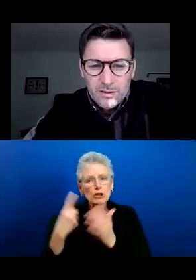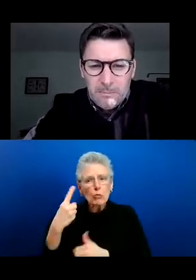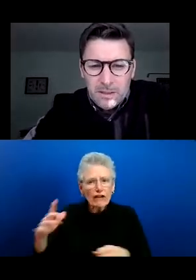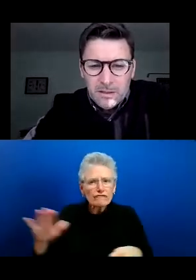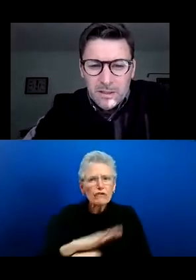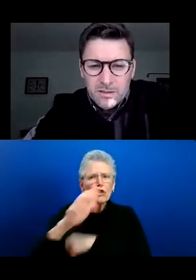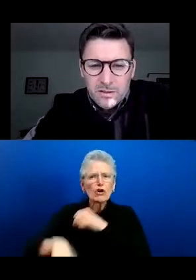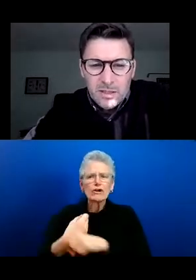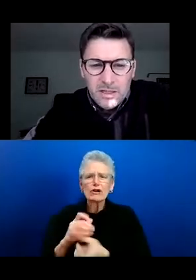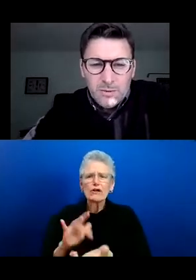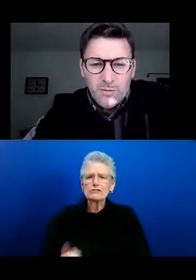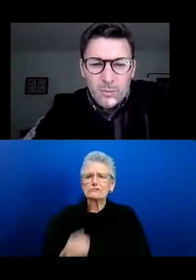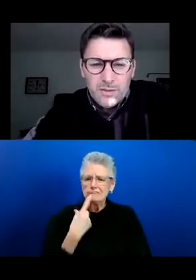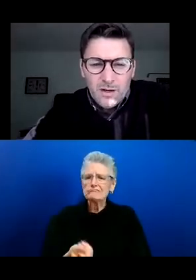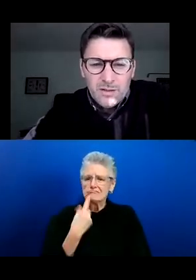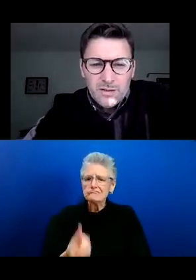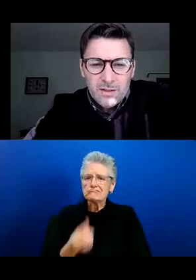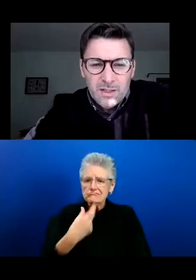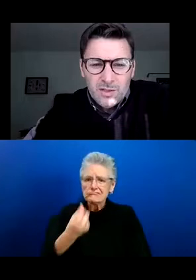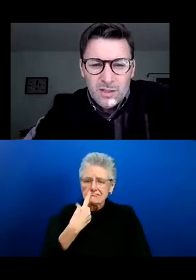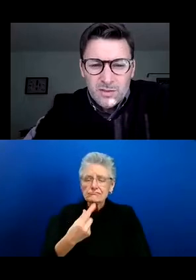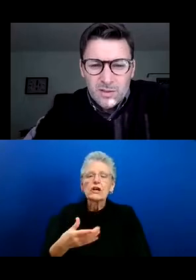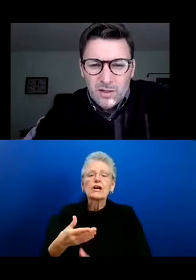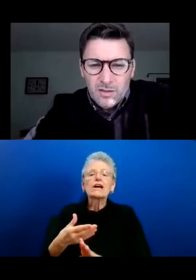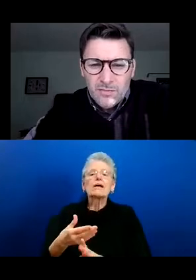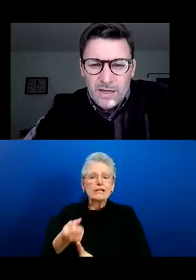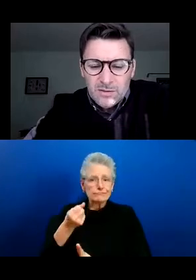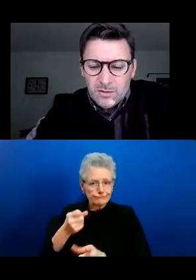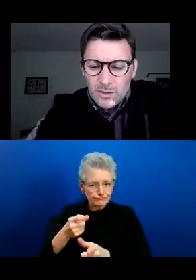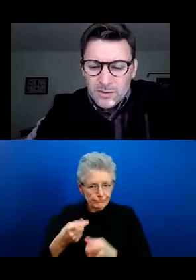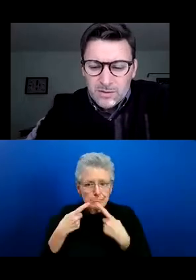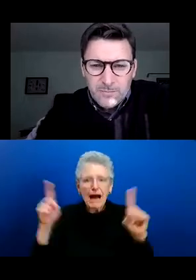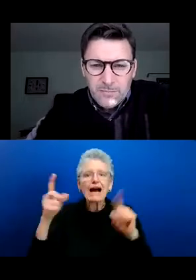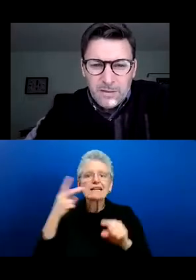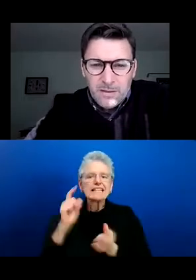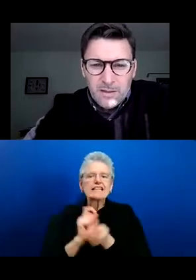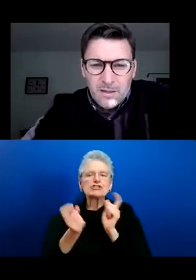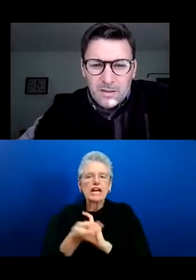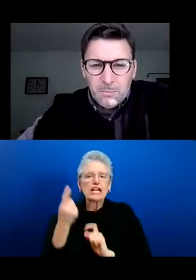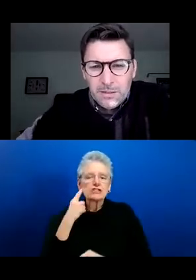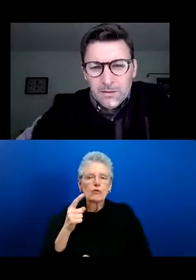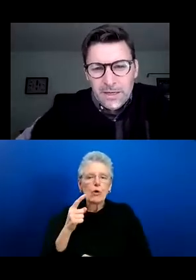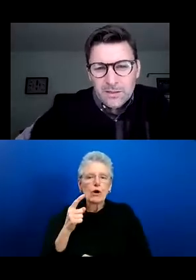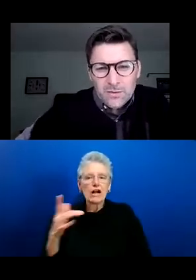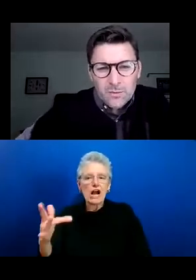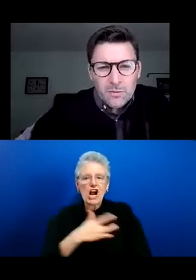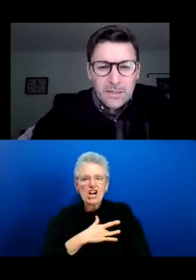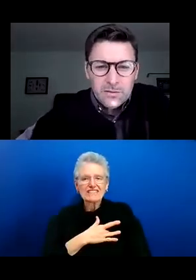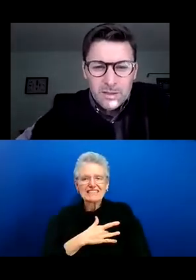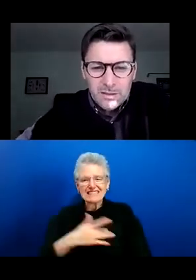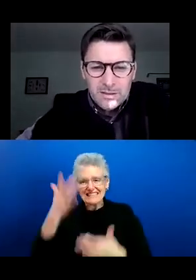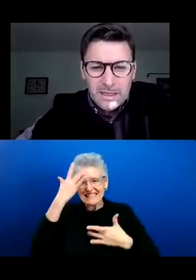of taking that medication before we start seeing a change in cardiovascular risk. Compare that